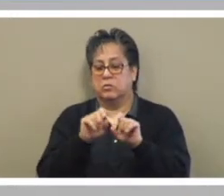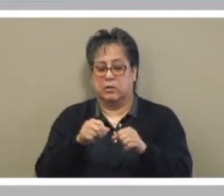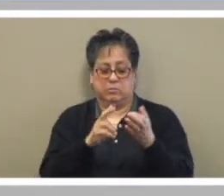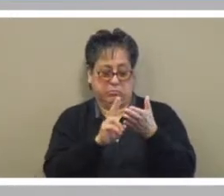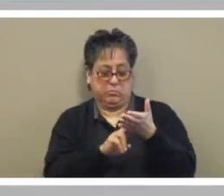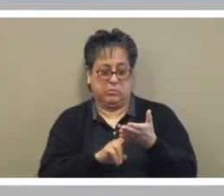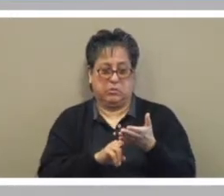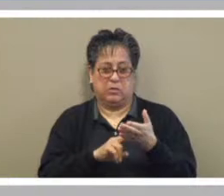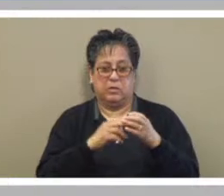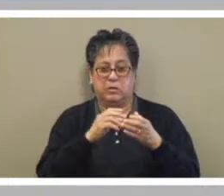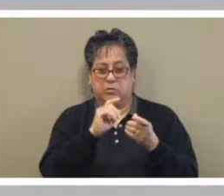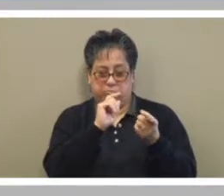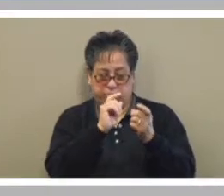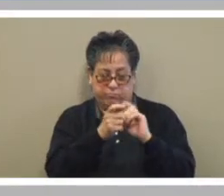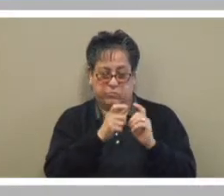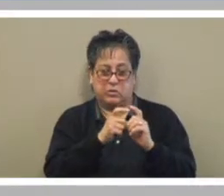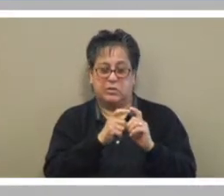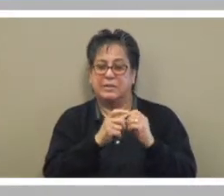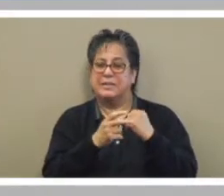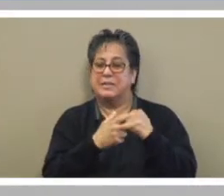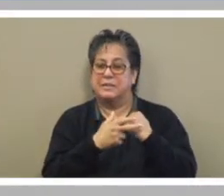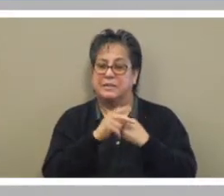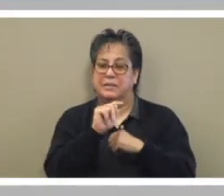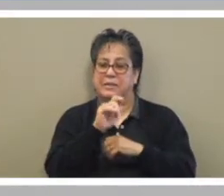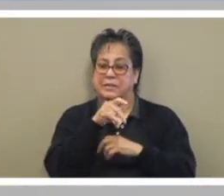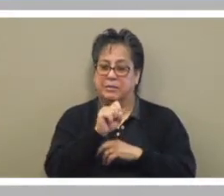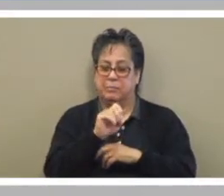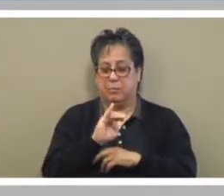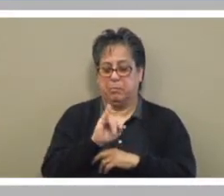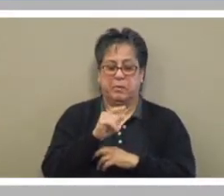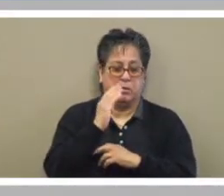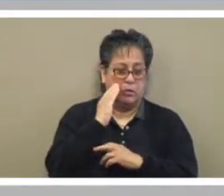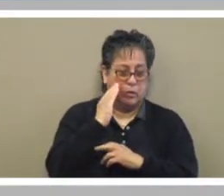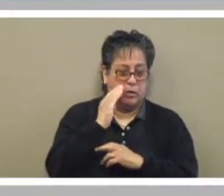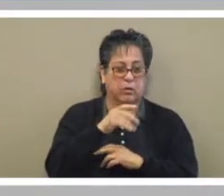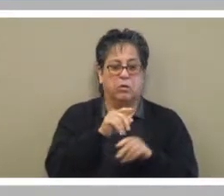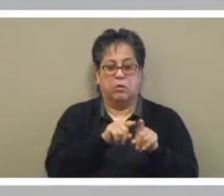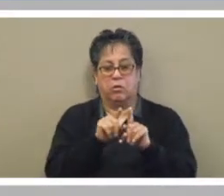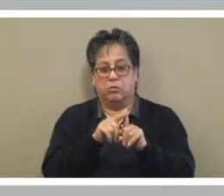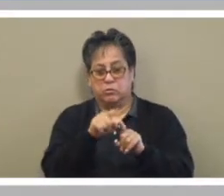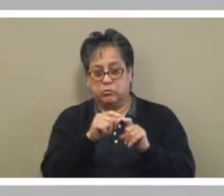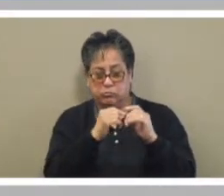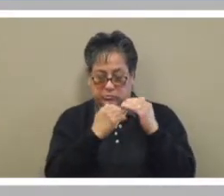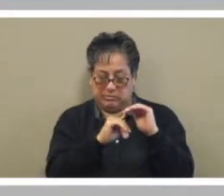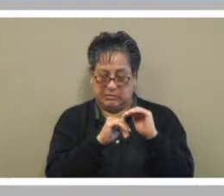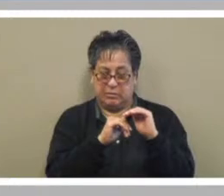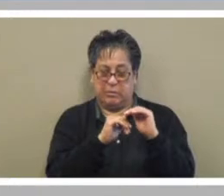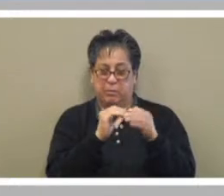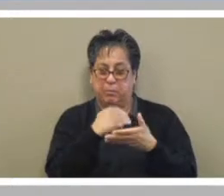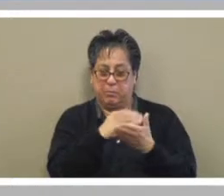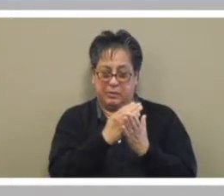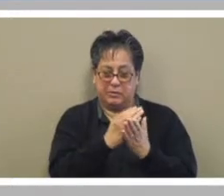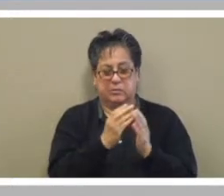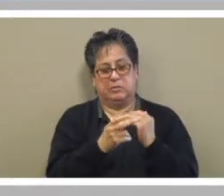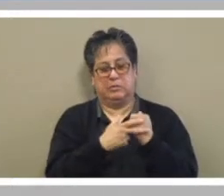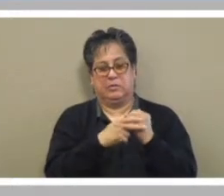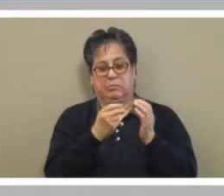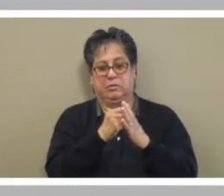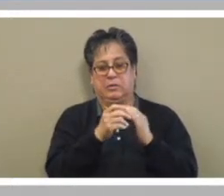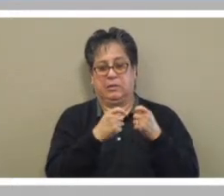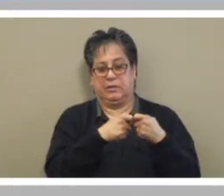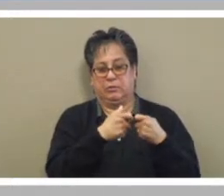up to receive customized energy saving tips and bill alerts, so you can stay within budget and save money on your electric